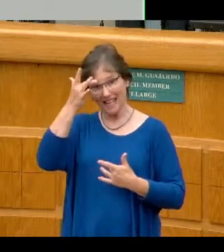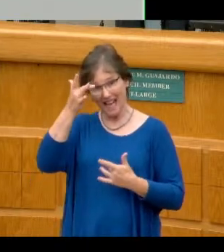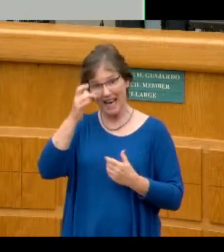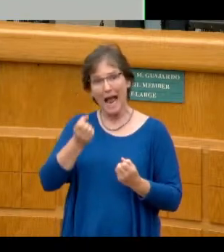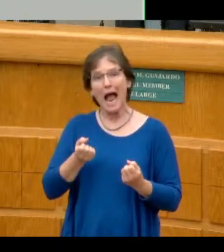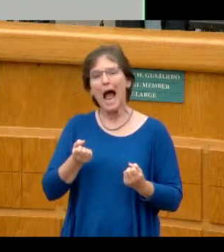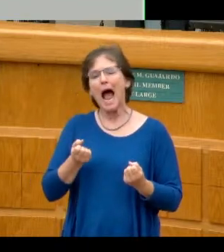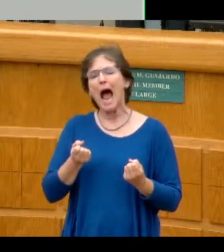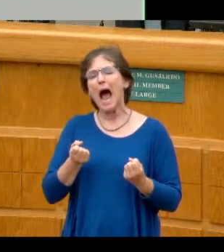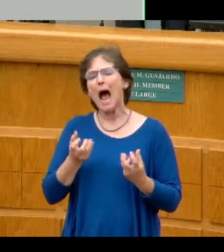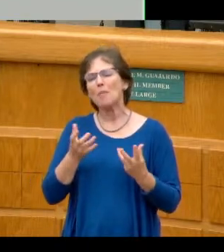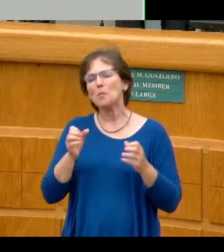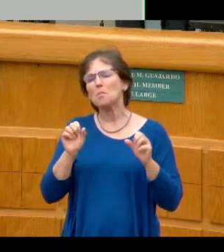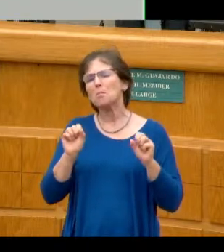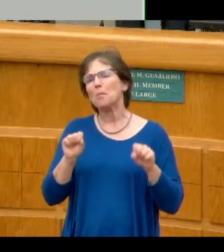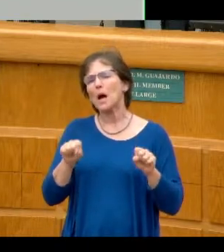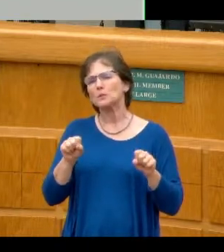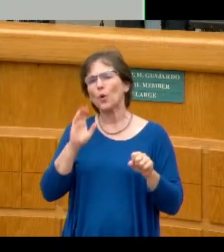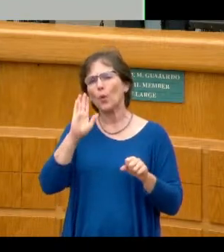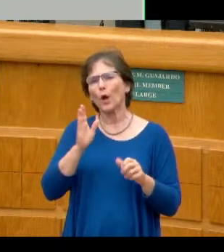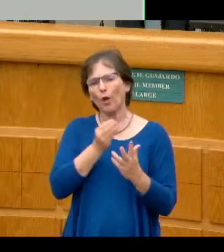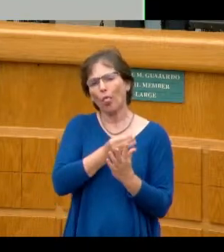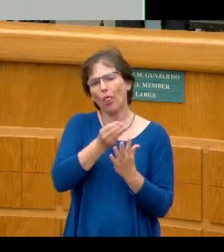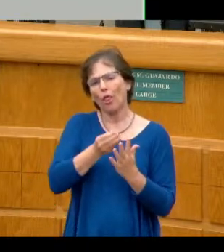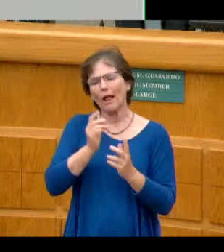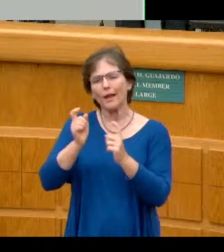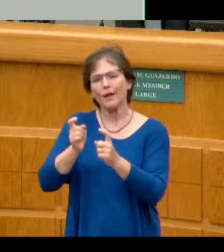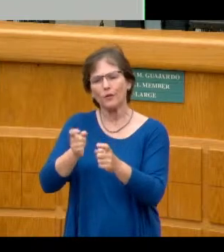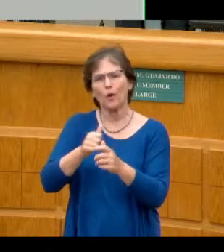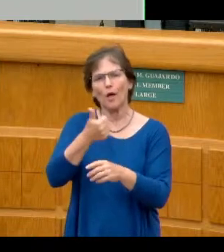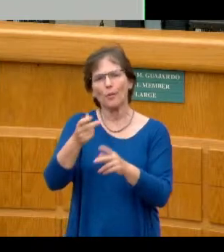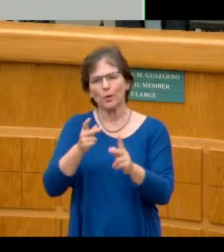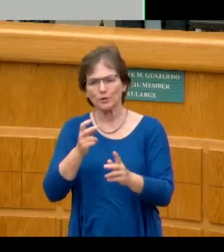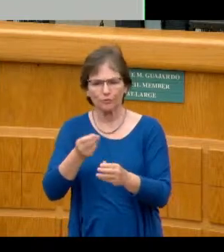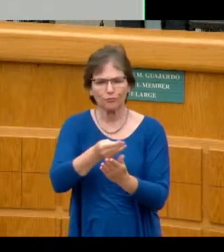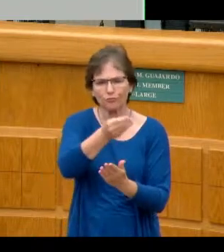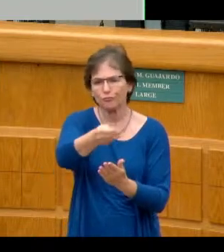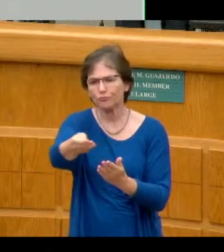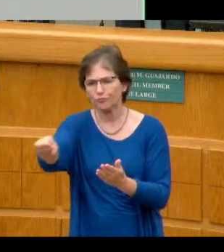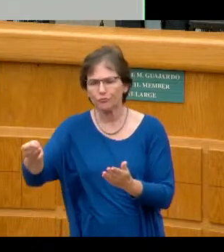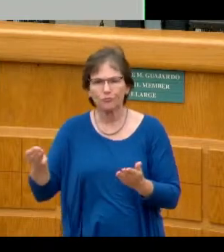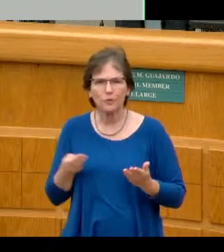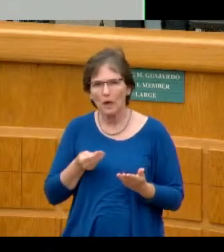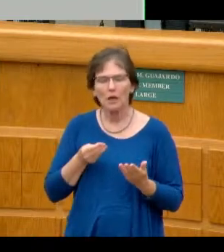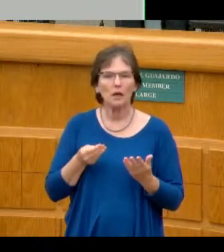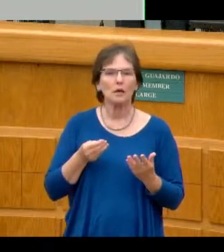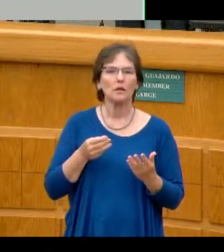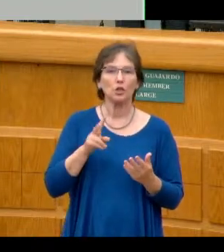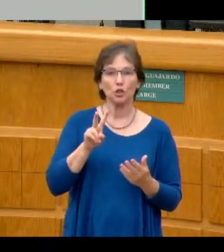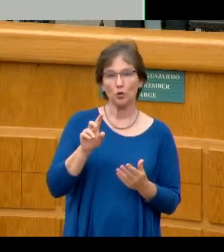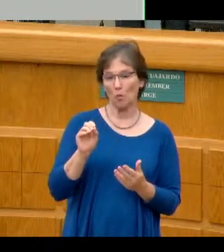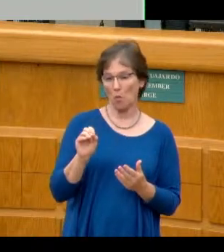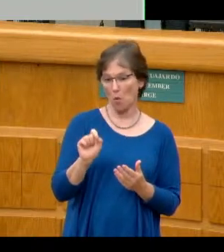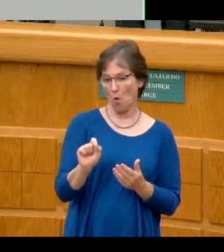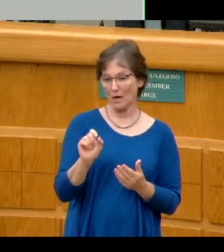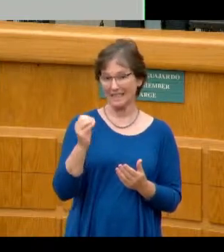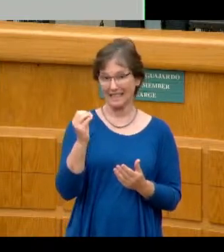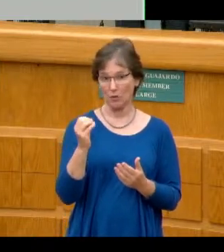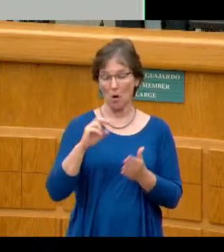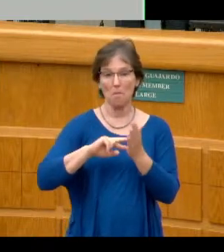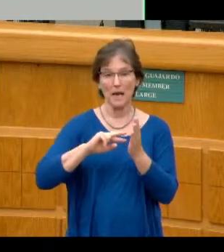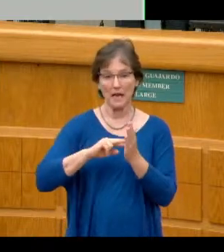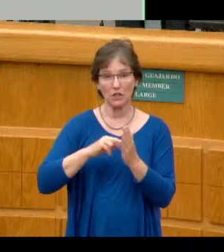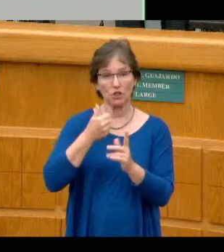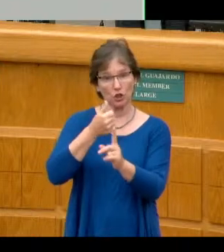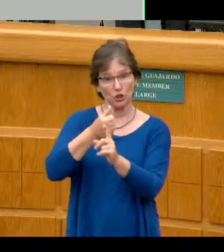where it's estimating the lower number presently with a large amount of variation around that number. So what a